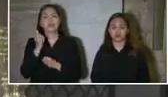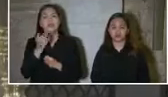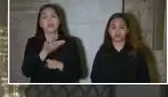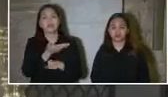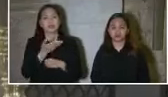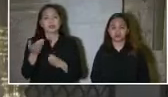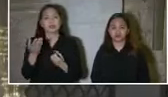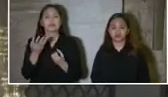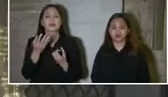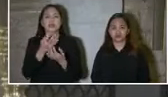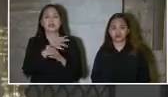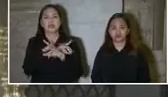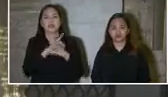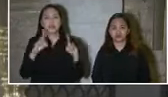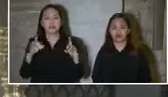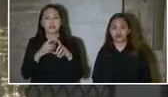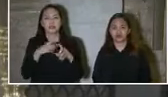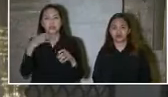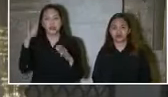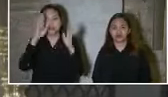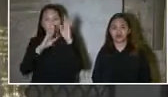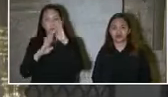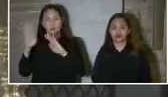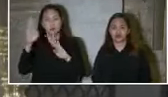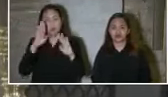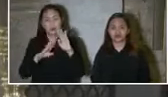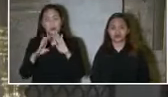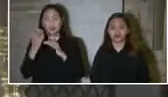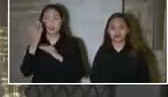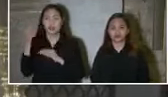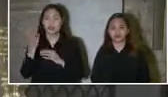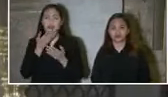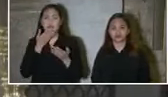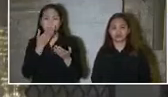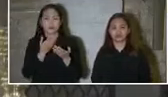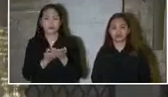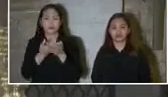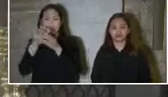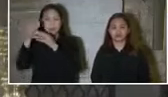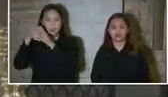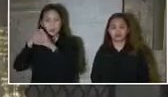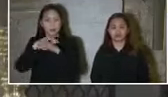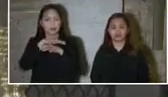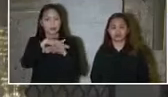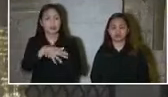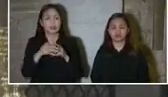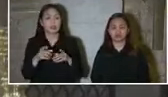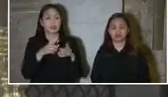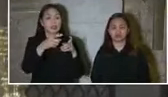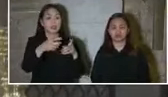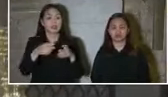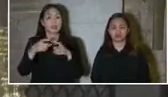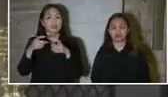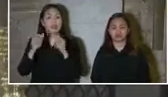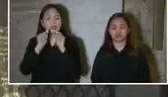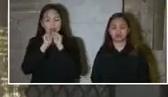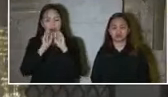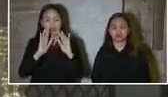adversity far from you, and in His kindness pour out upon you the gifts of His